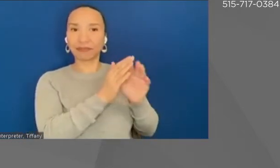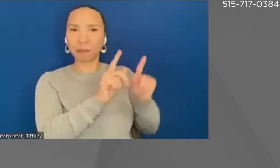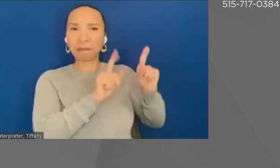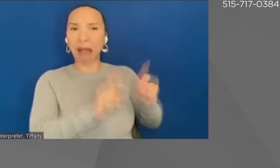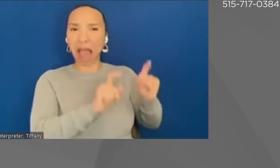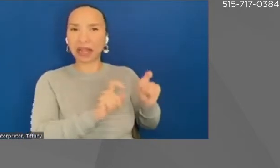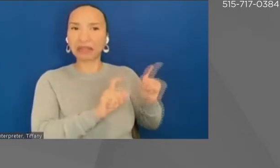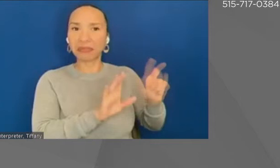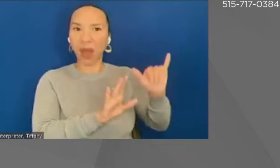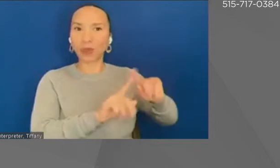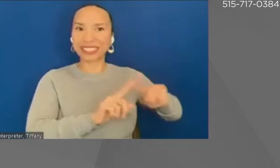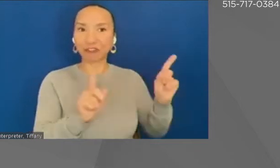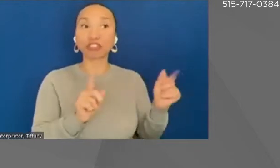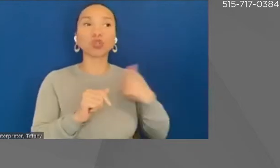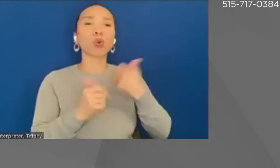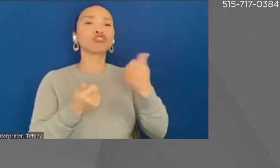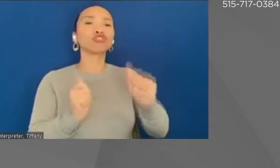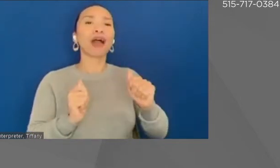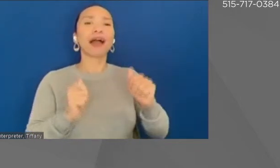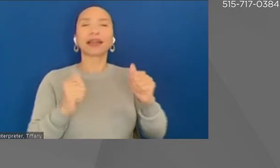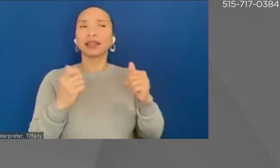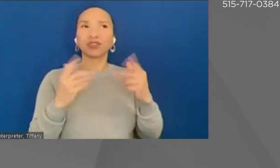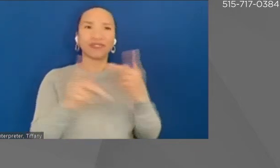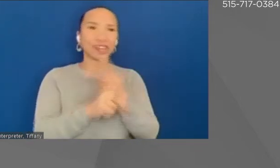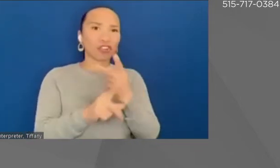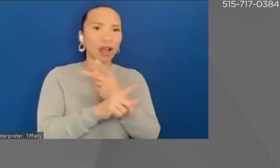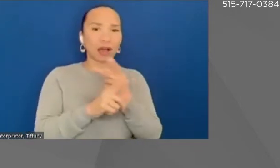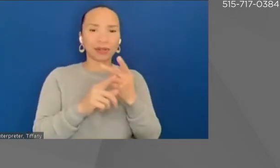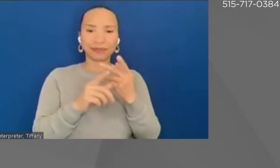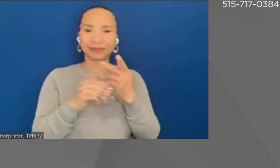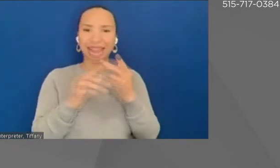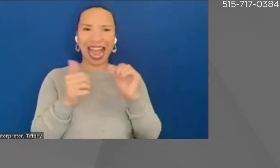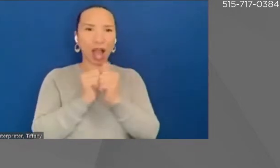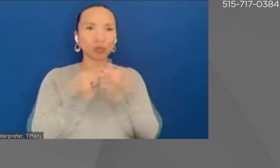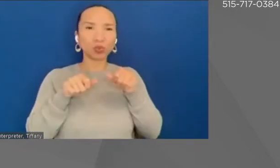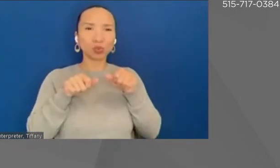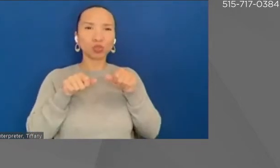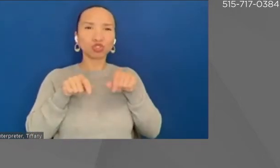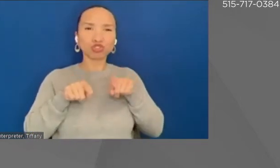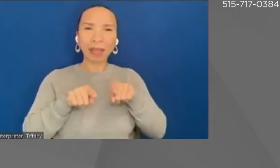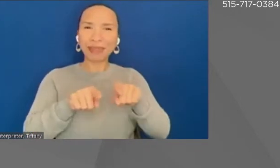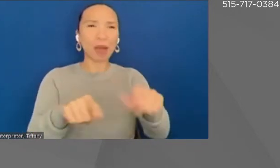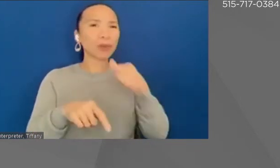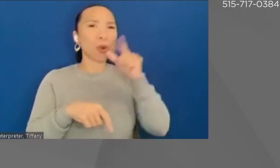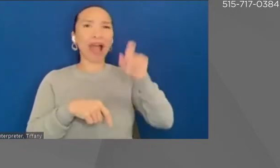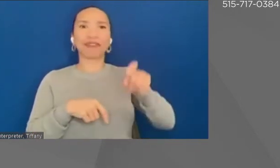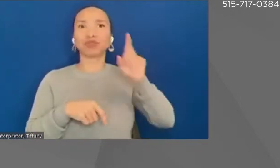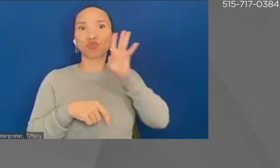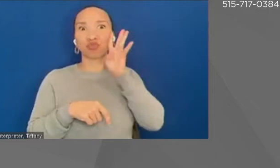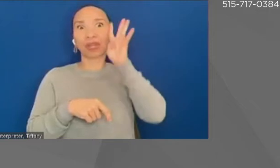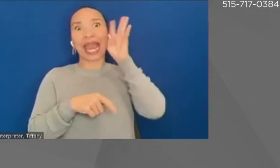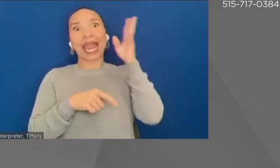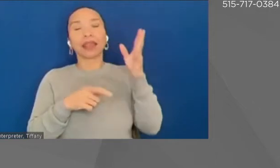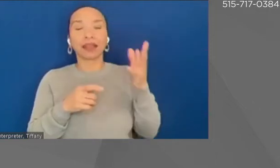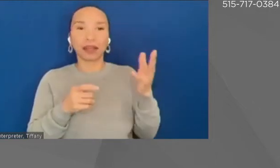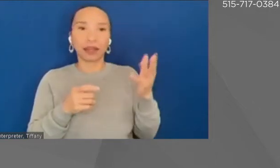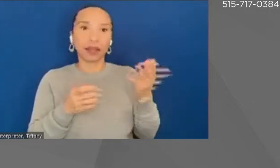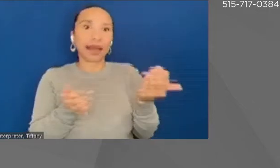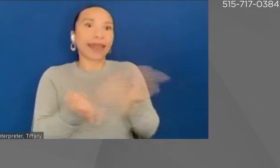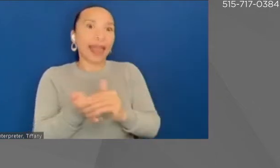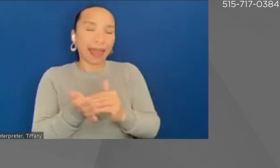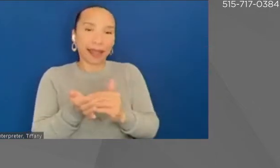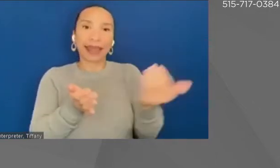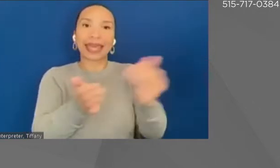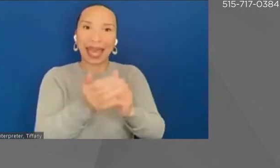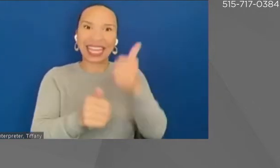and reinventing this wheel over and over and state by state doesn't need to happen. And so I think this is one